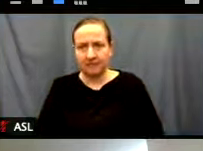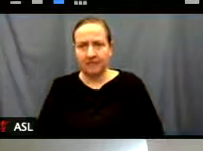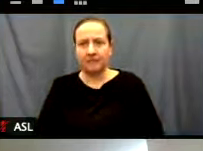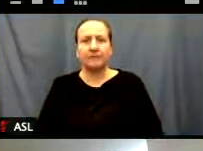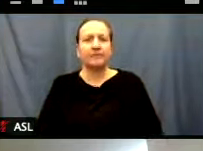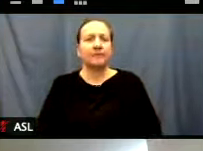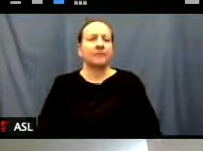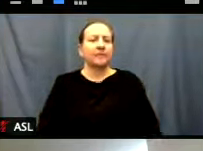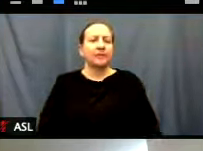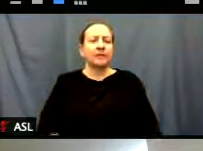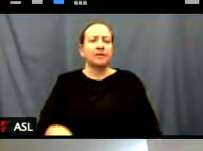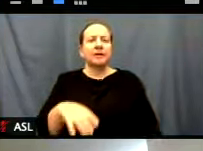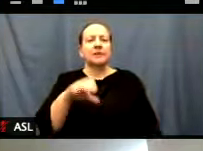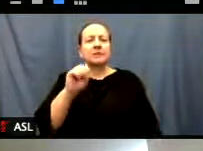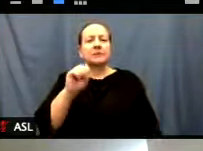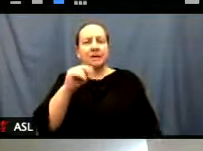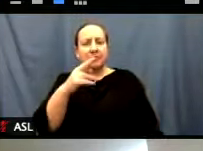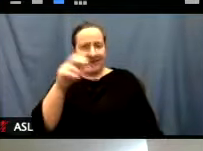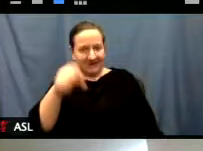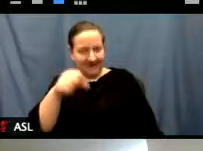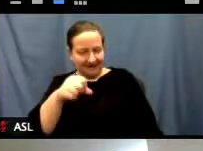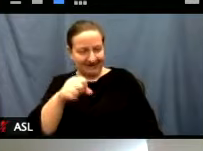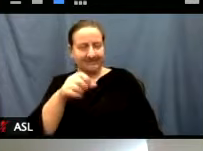Sure, absolutely. So